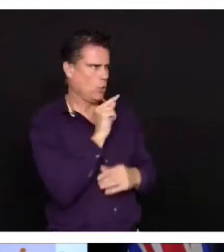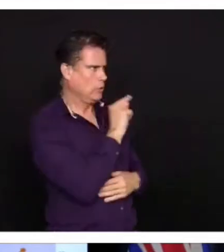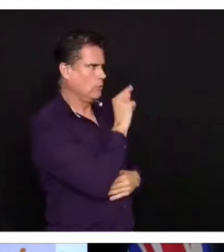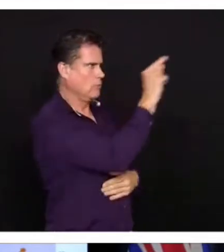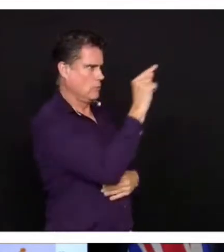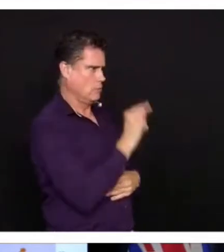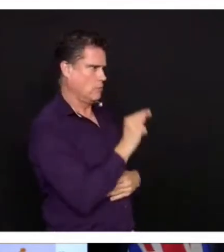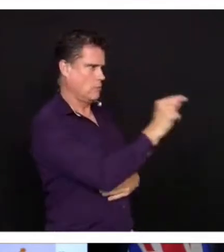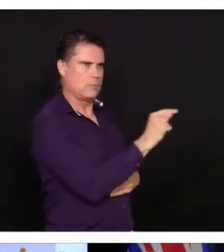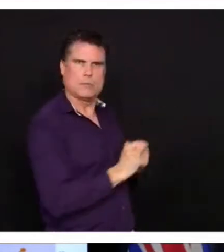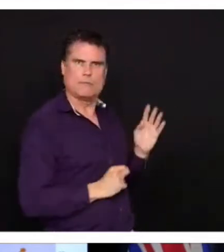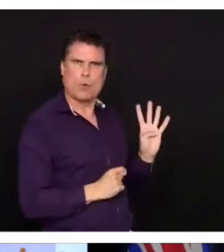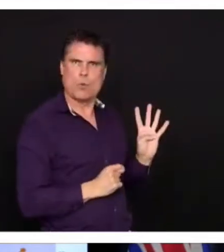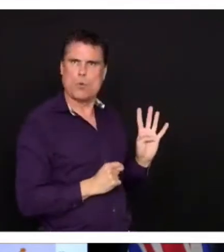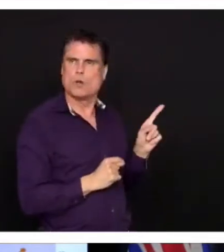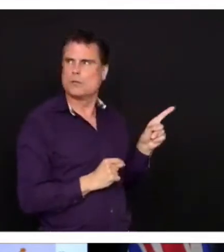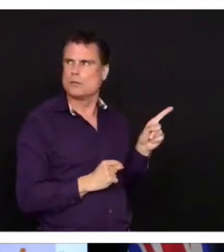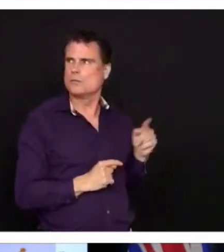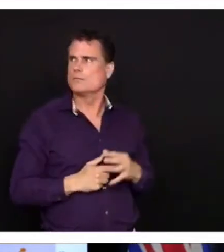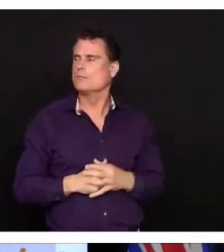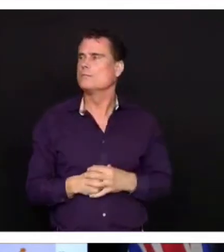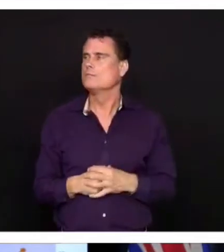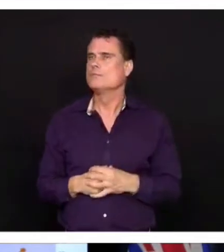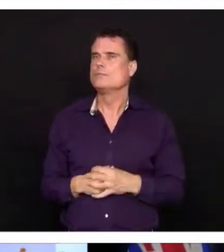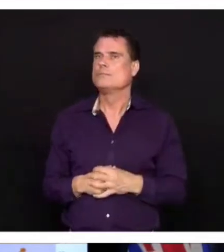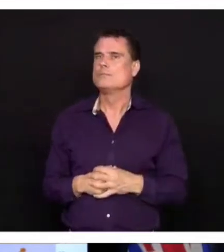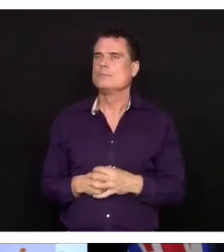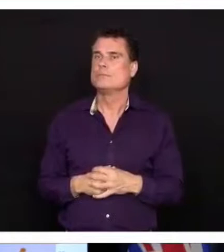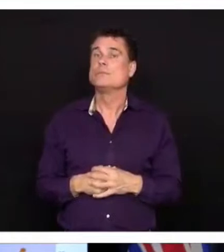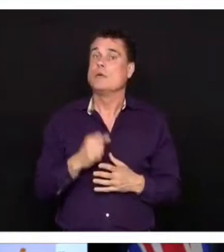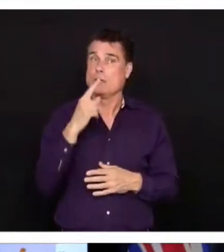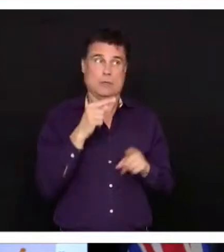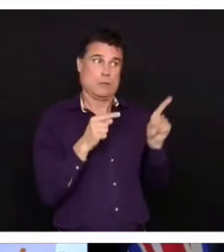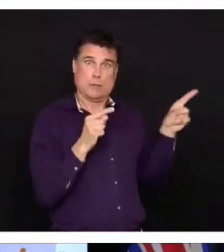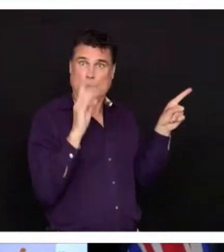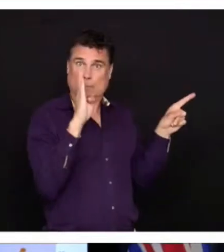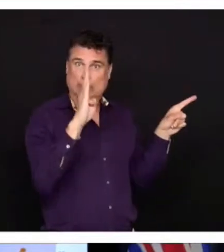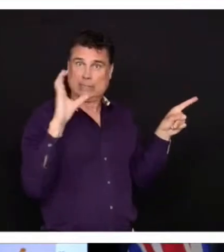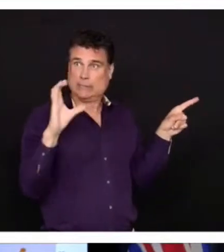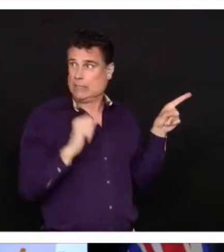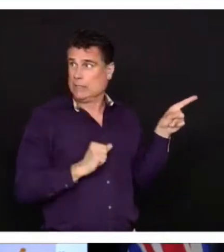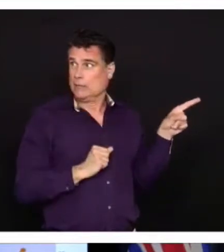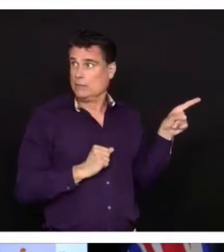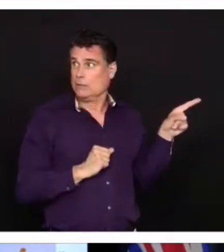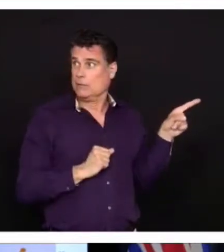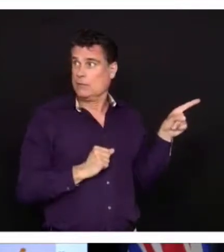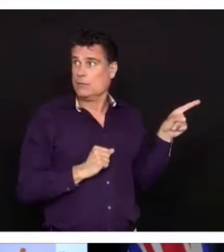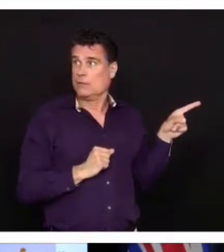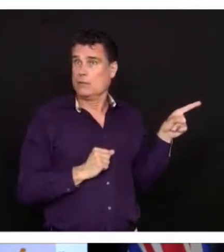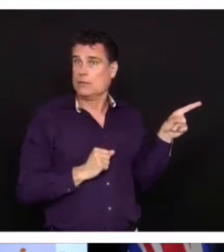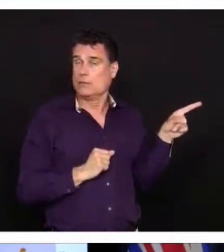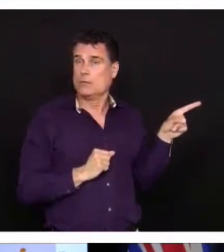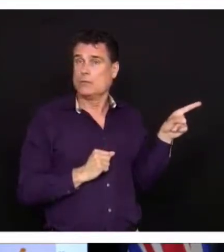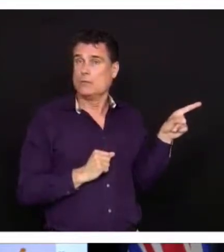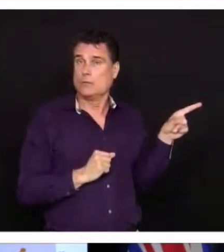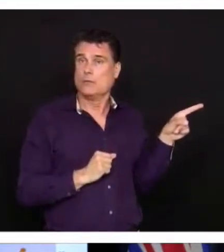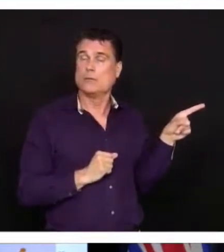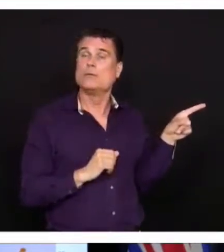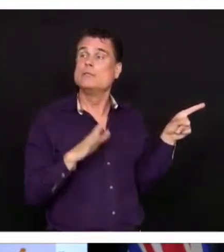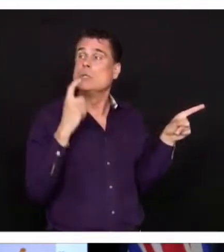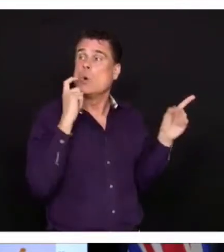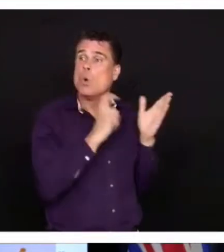that's kind of in orange, that's the trajectory that we presented in one of the slides earlier. So that's our cases per